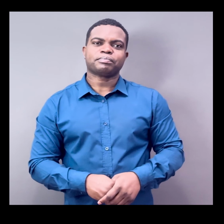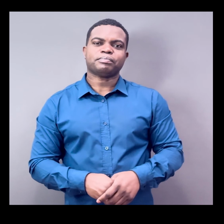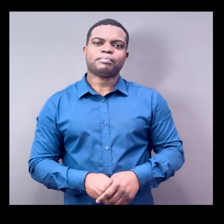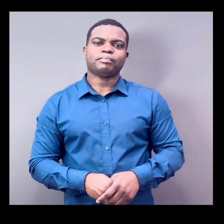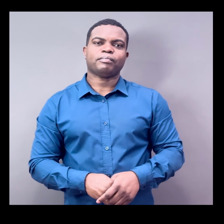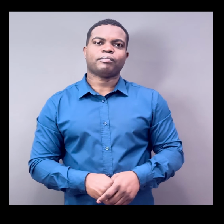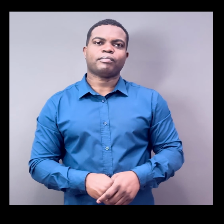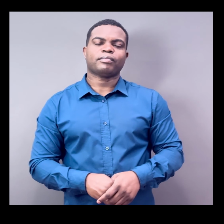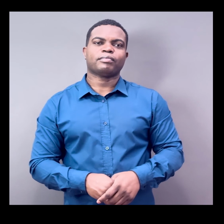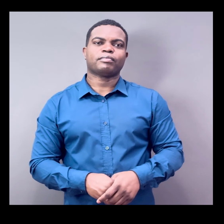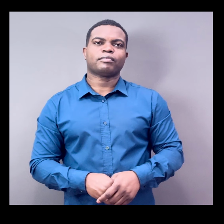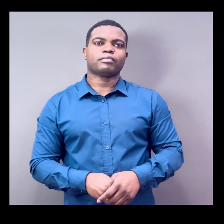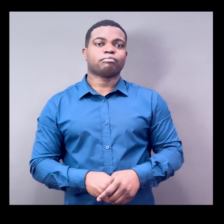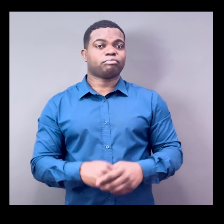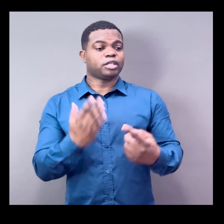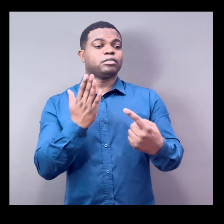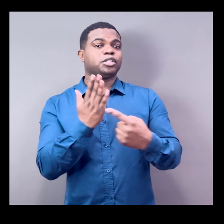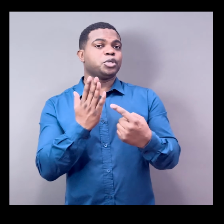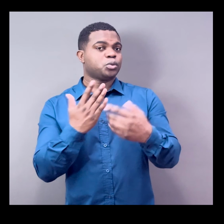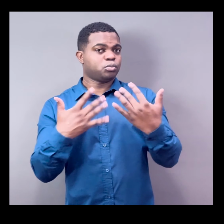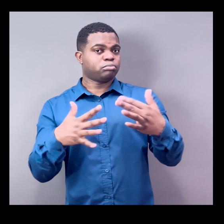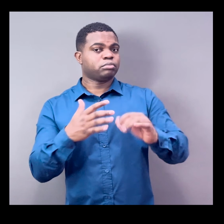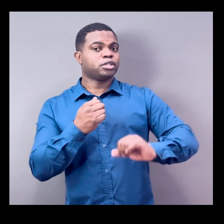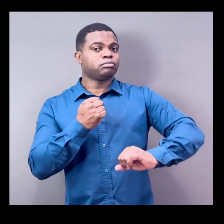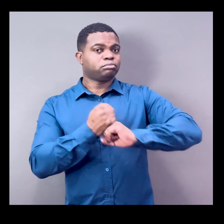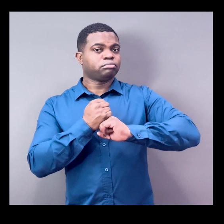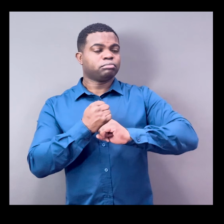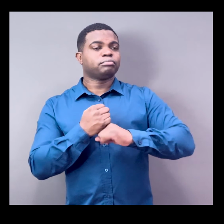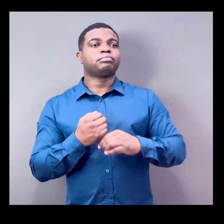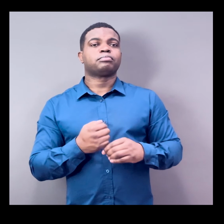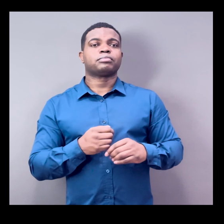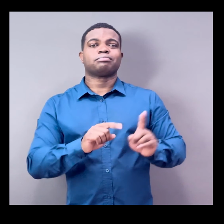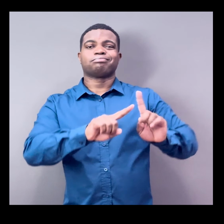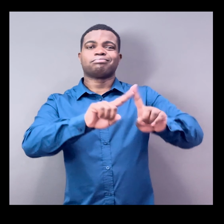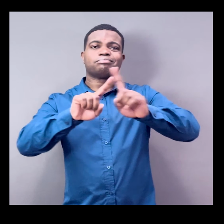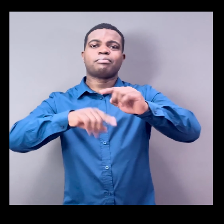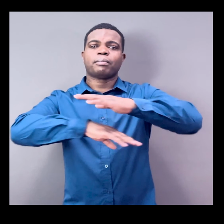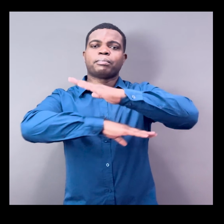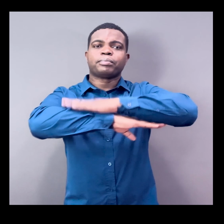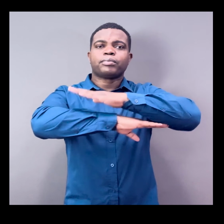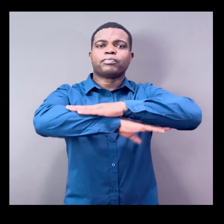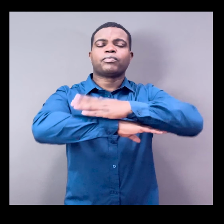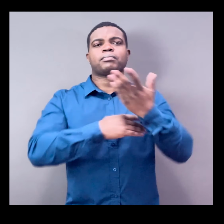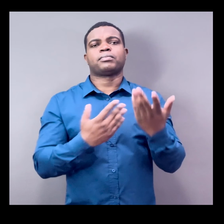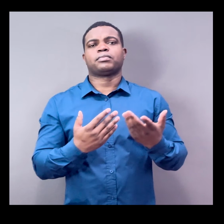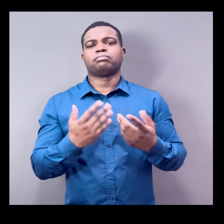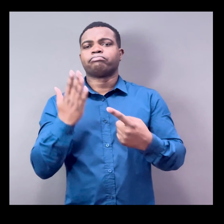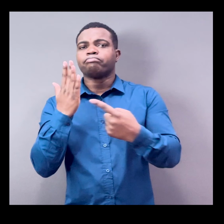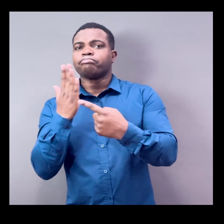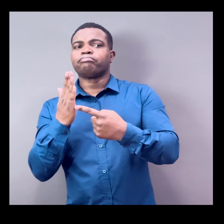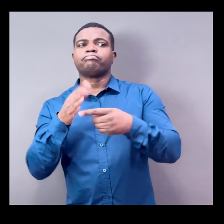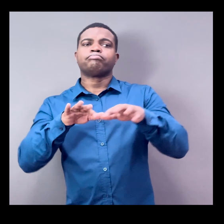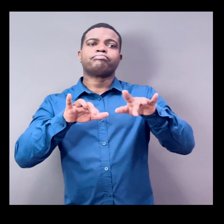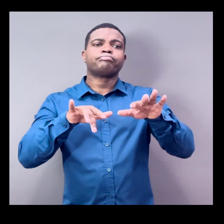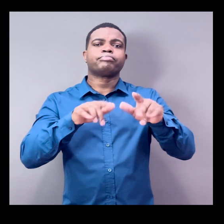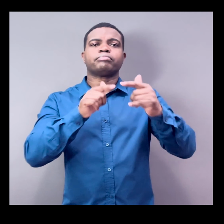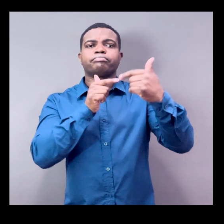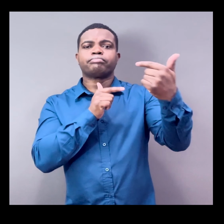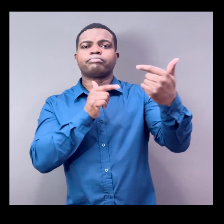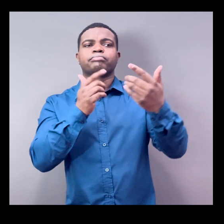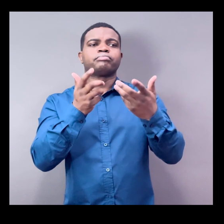have advanced technology and digital platforms, and now people can engage. They can engage with one